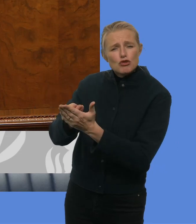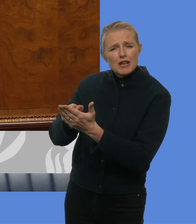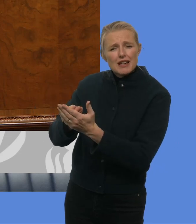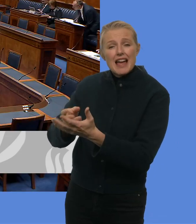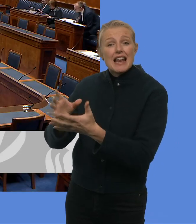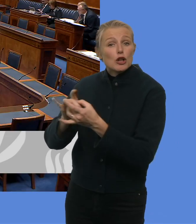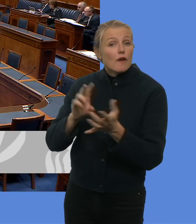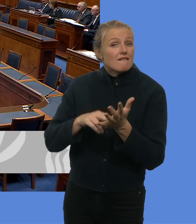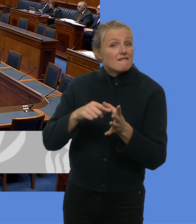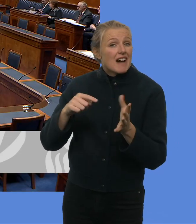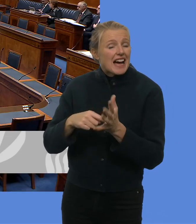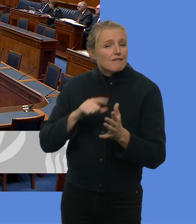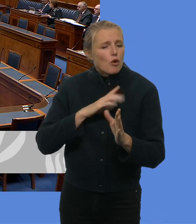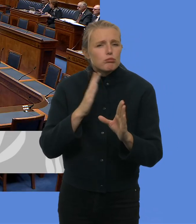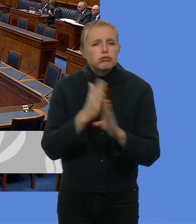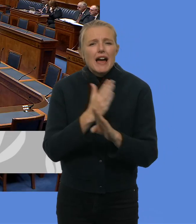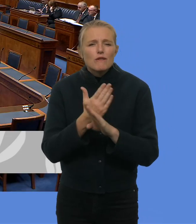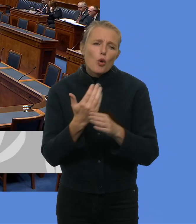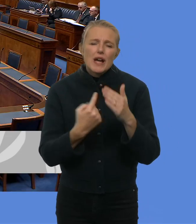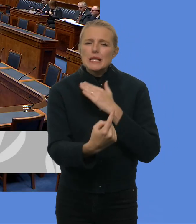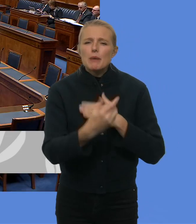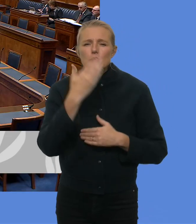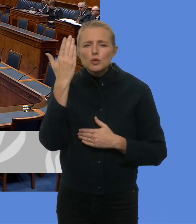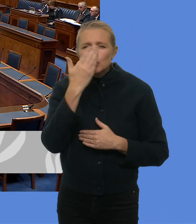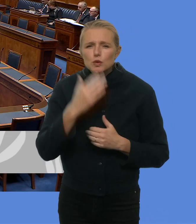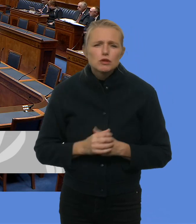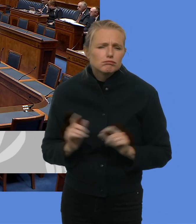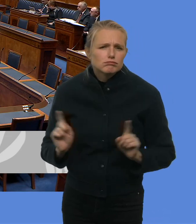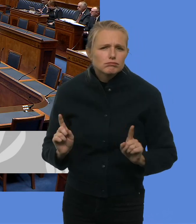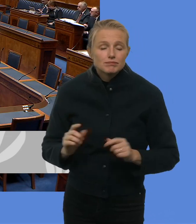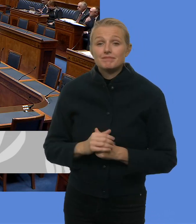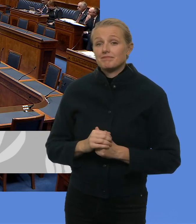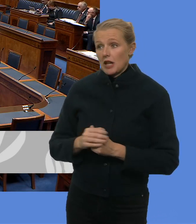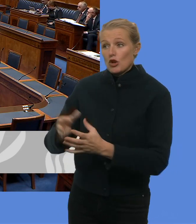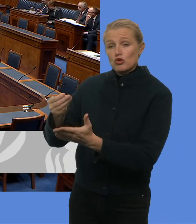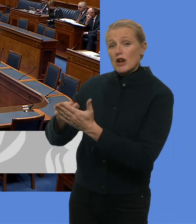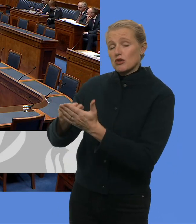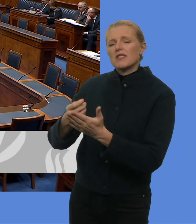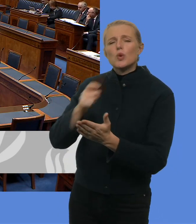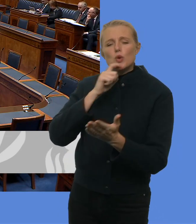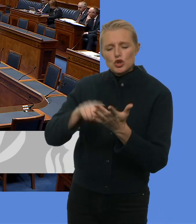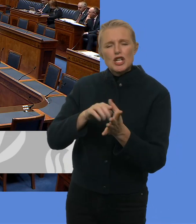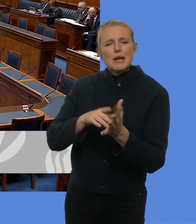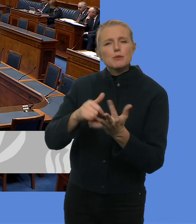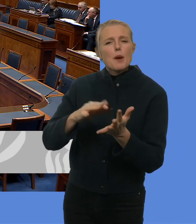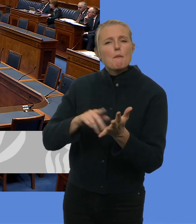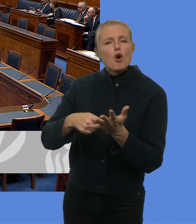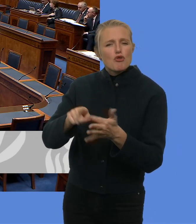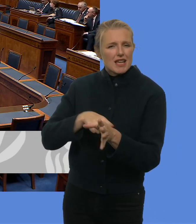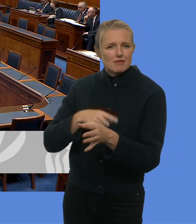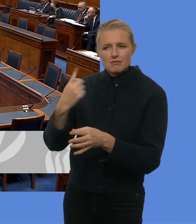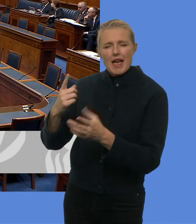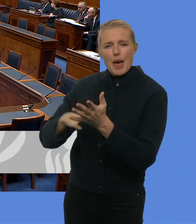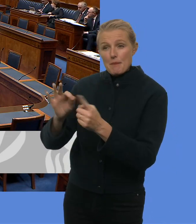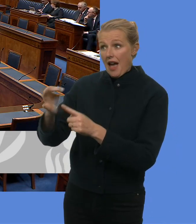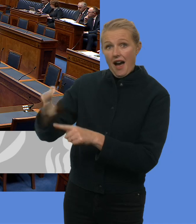schools? Minister. A number of months ago, the Minister in the Treasury, James Murray MP, asked to